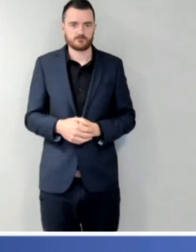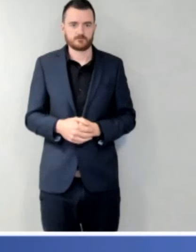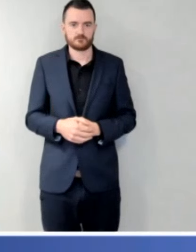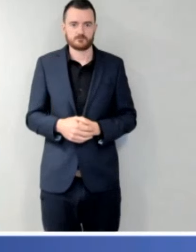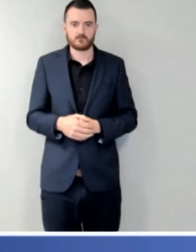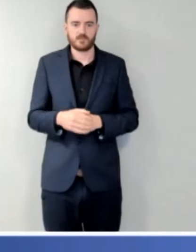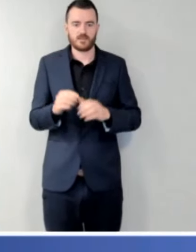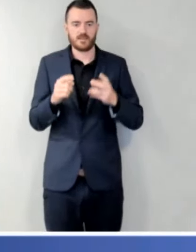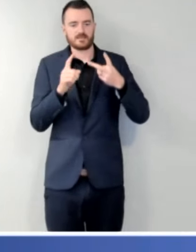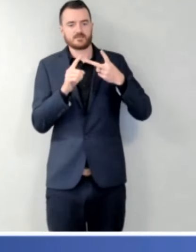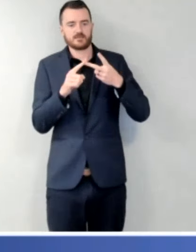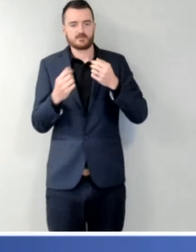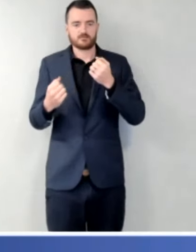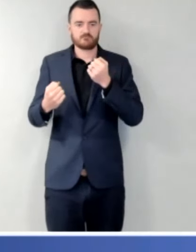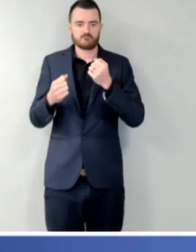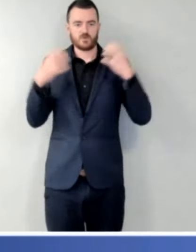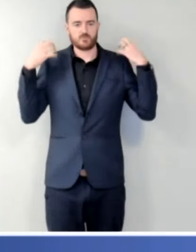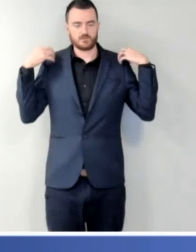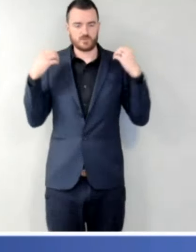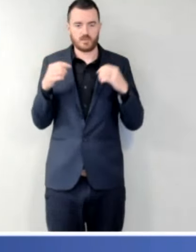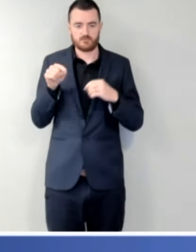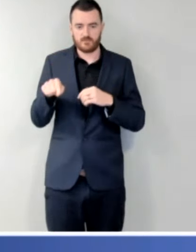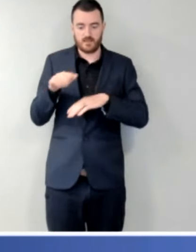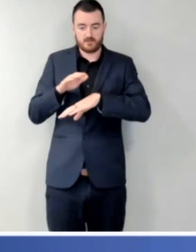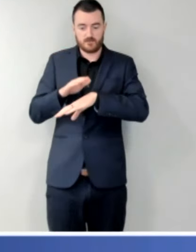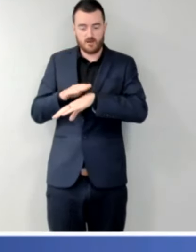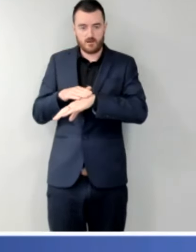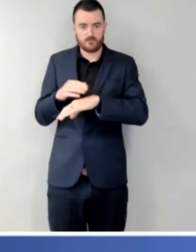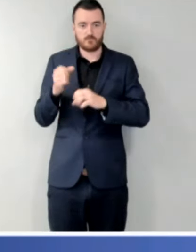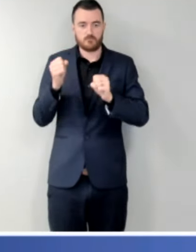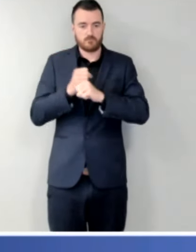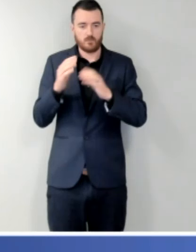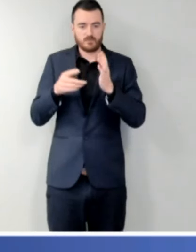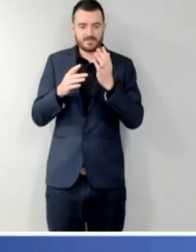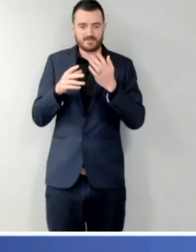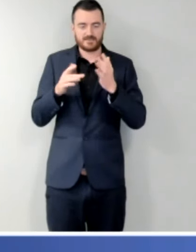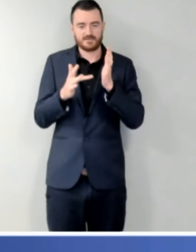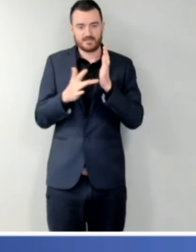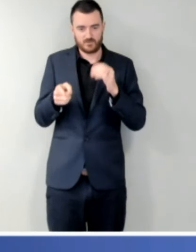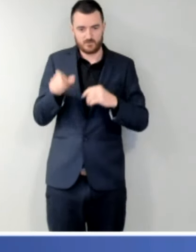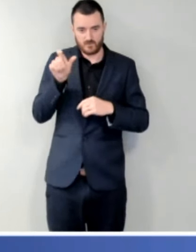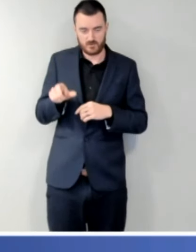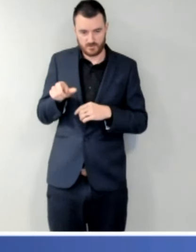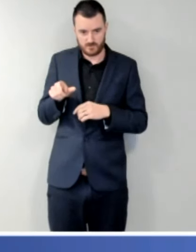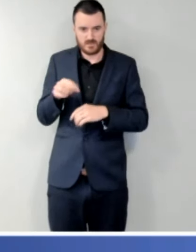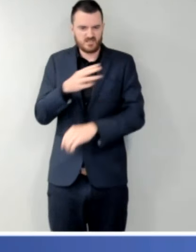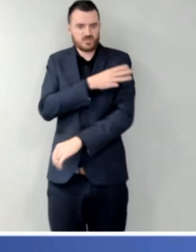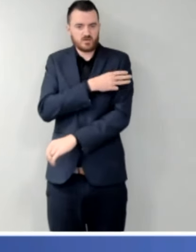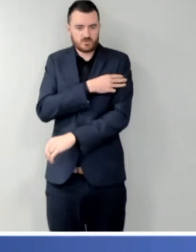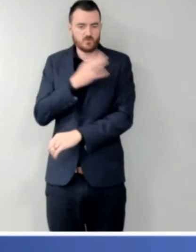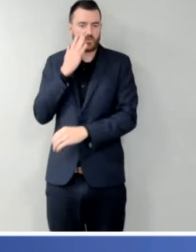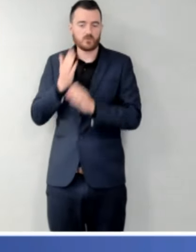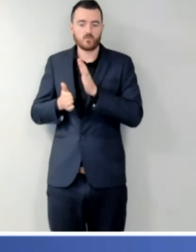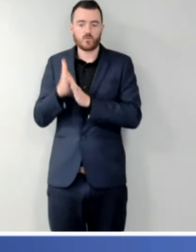bomb technician and a then detective sergeant when she deployed to the Ukraine. Hilda was first to